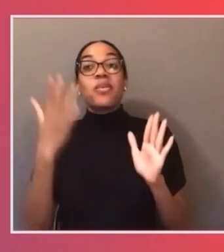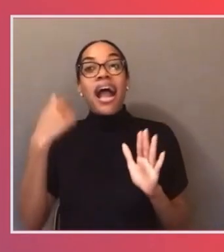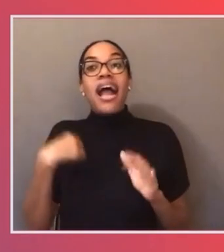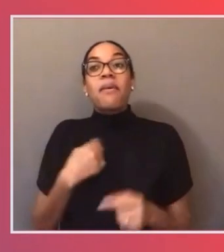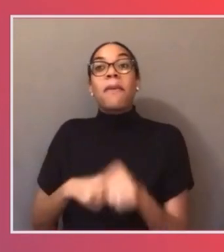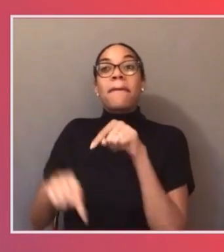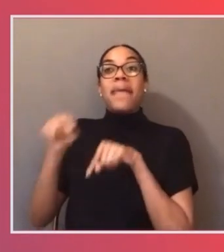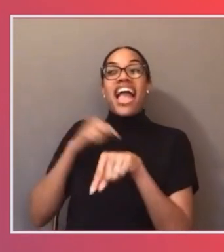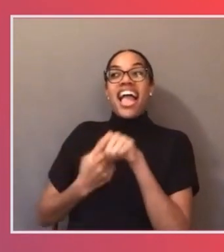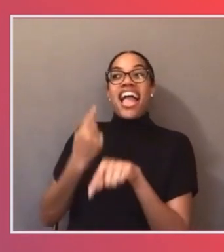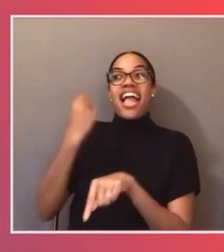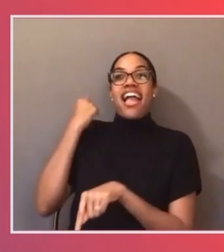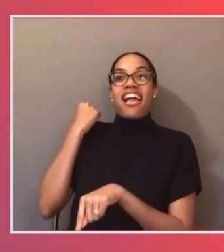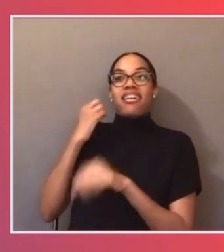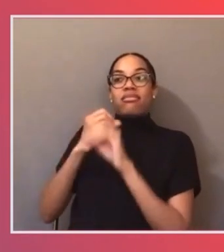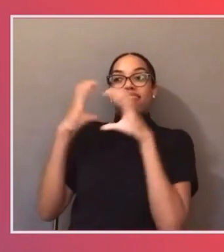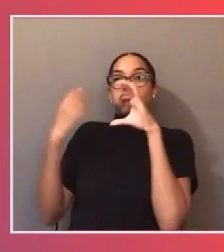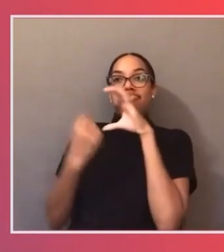Downey called it.